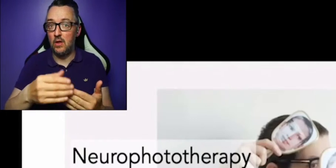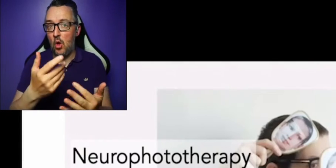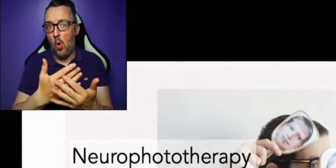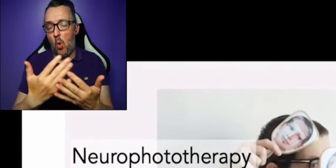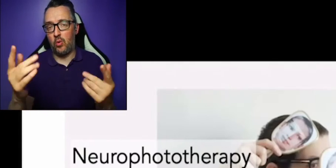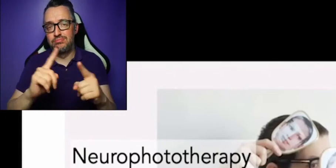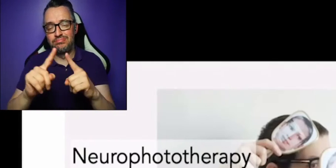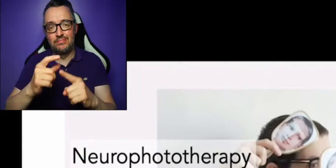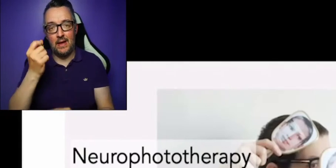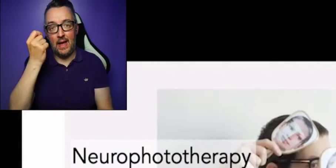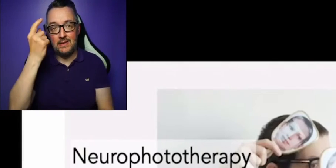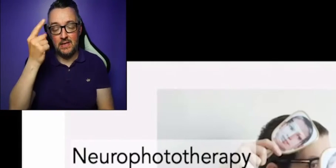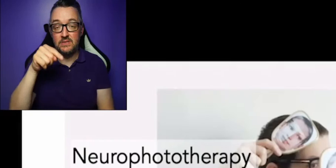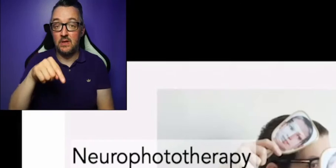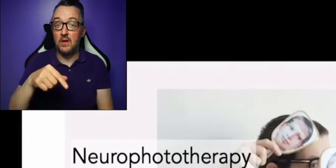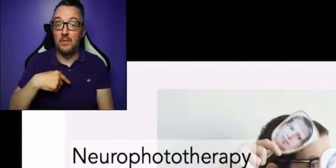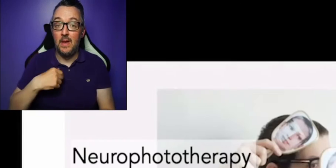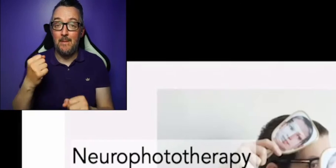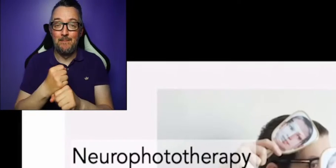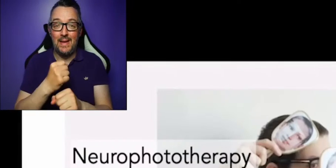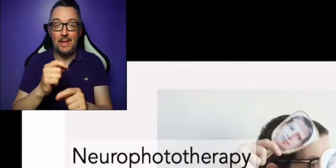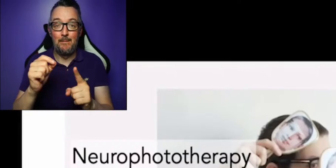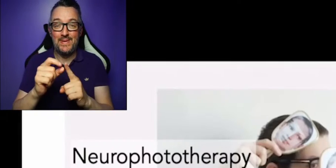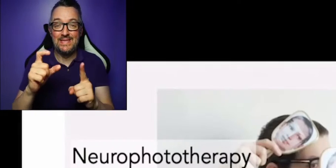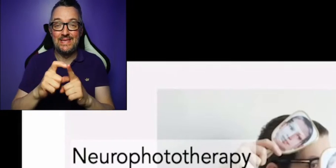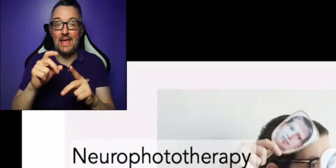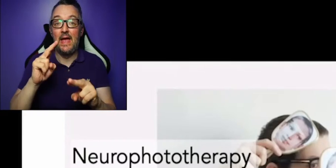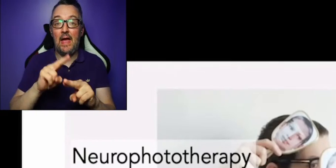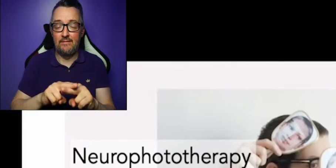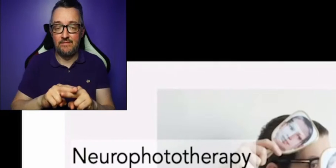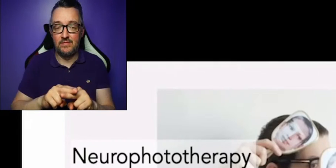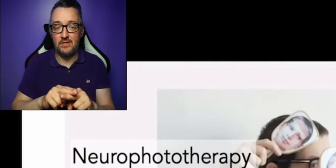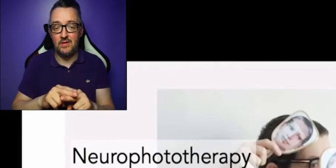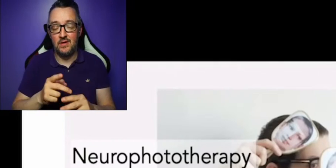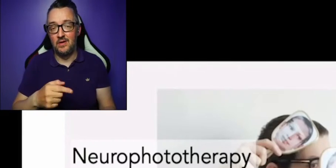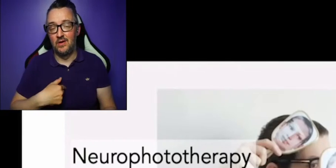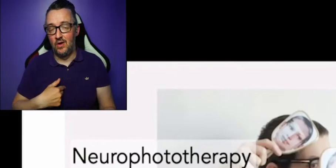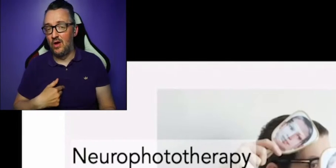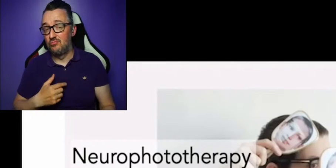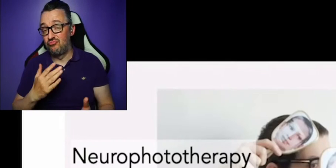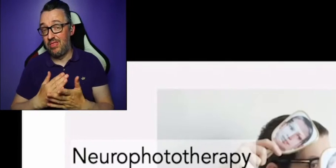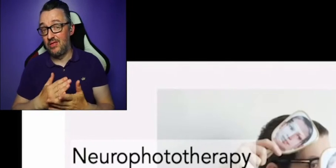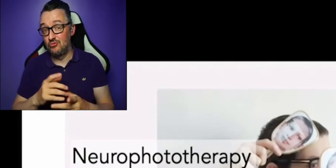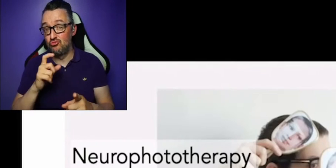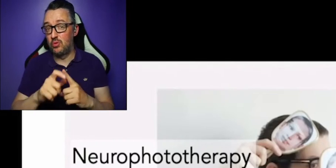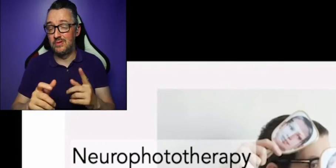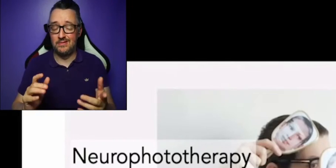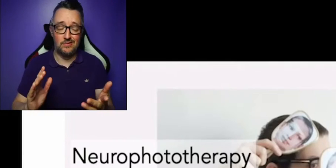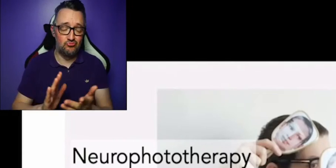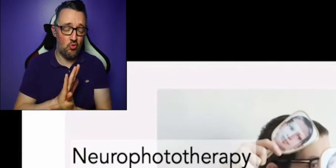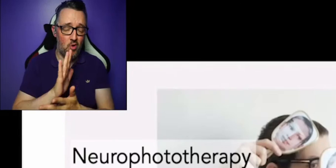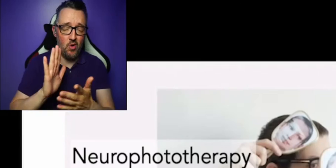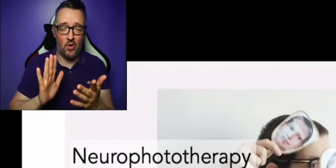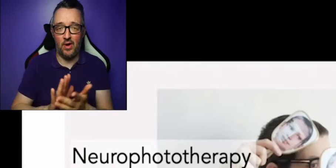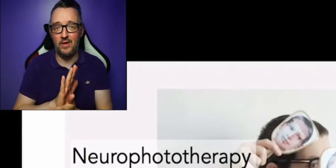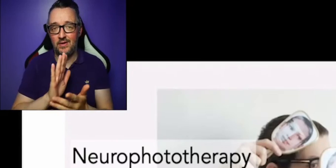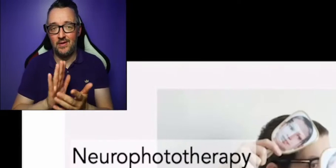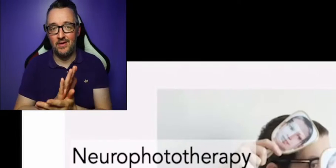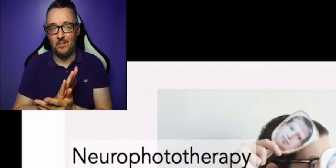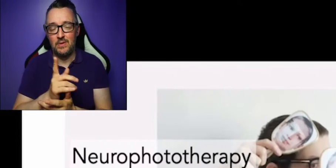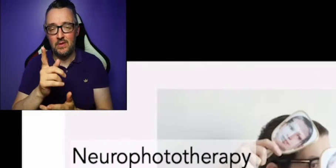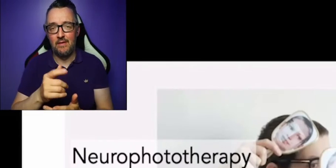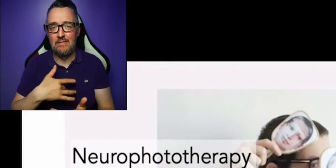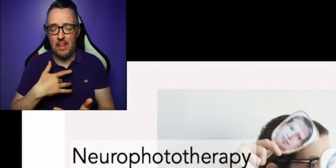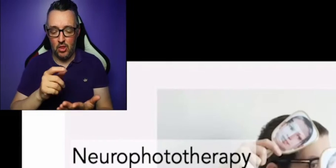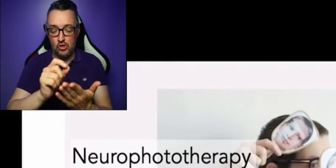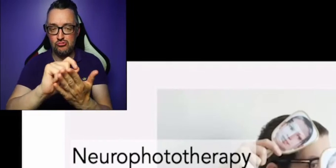actually what I loved about making the PDF, such a joyful thing to do, although it was, I did